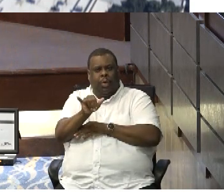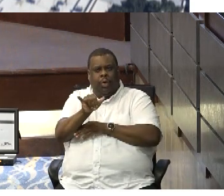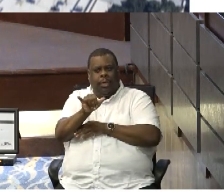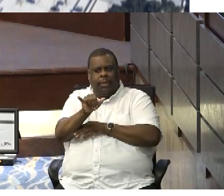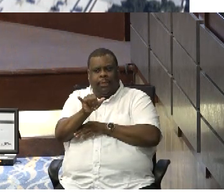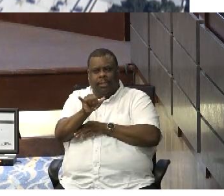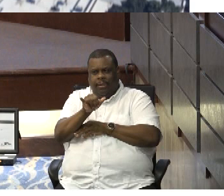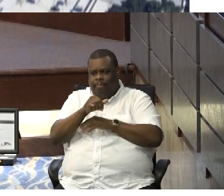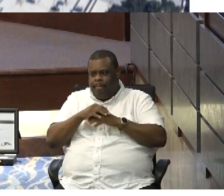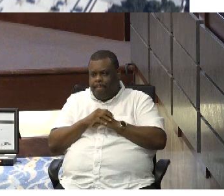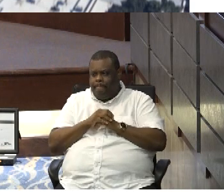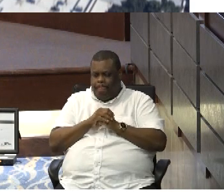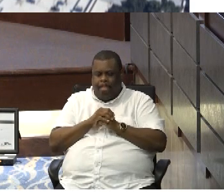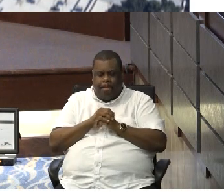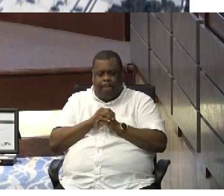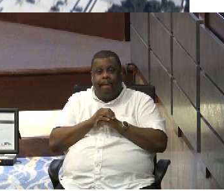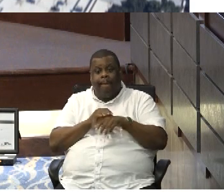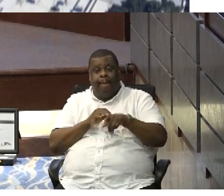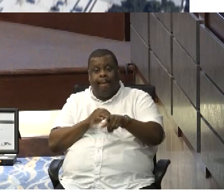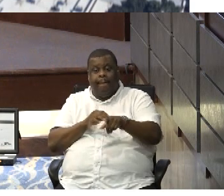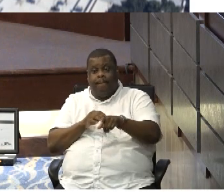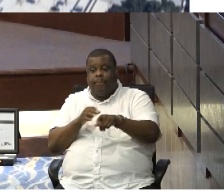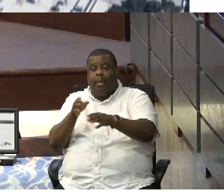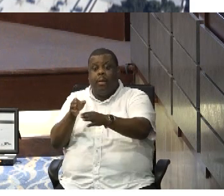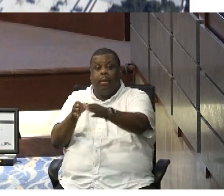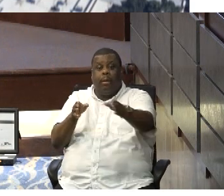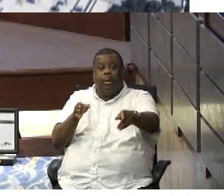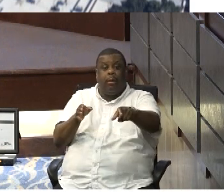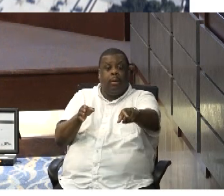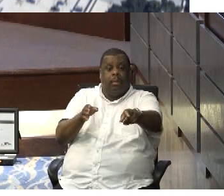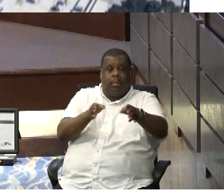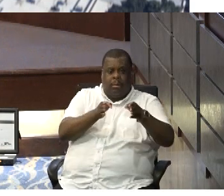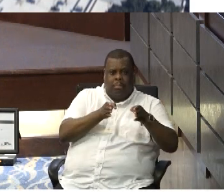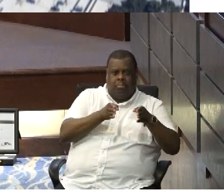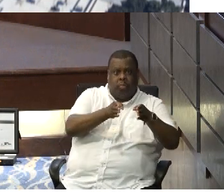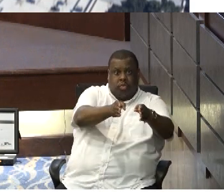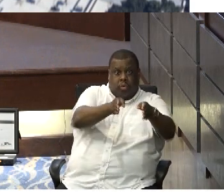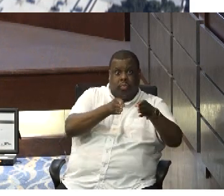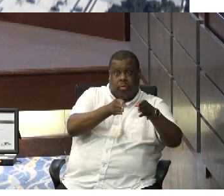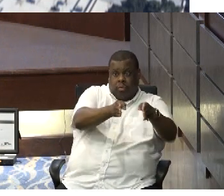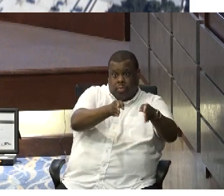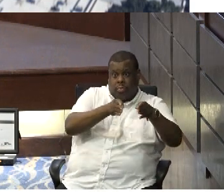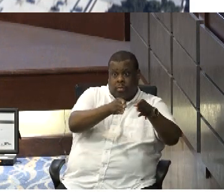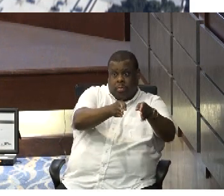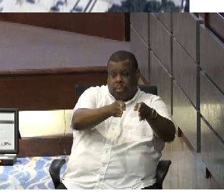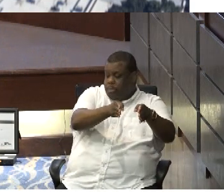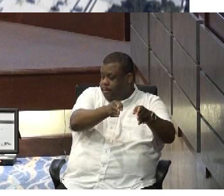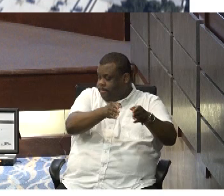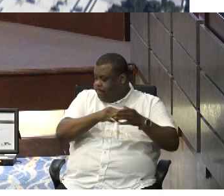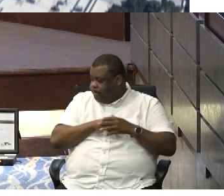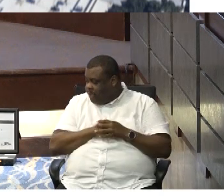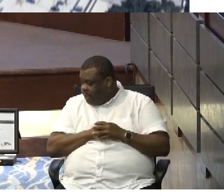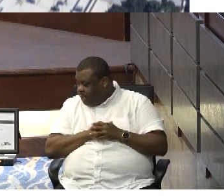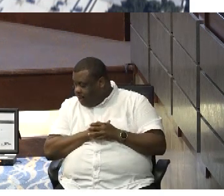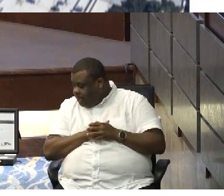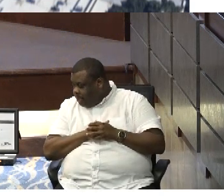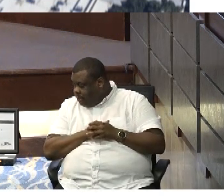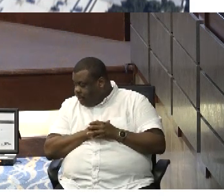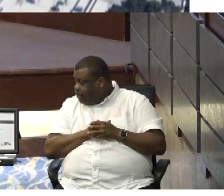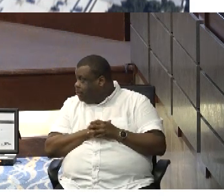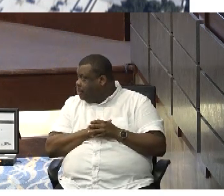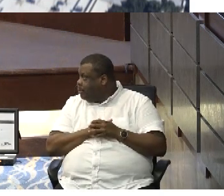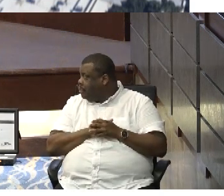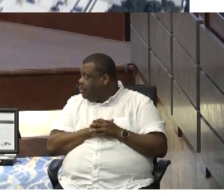potentially Festival Street, but the bridge, of course, and I'm going to mention here thanks